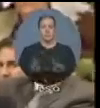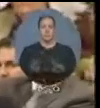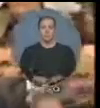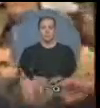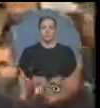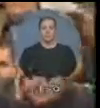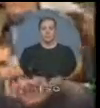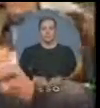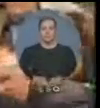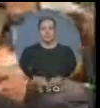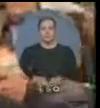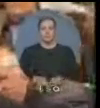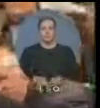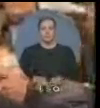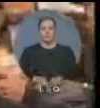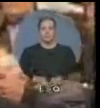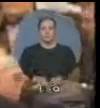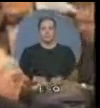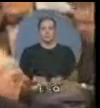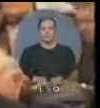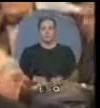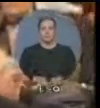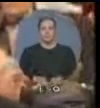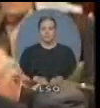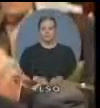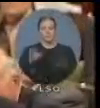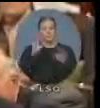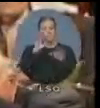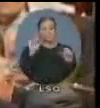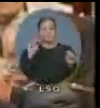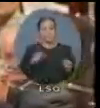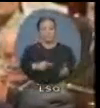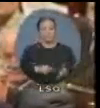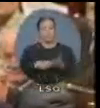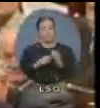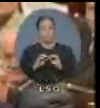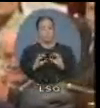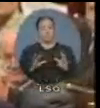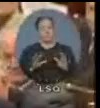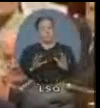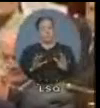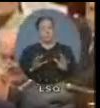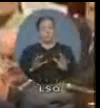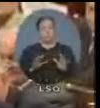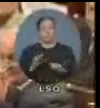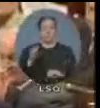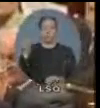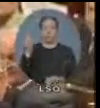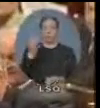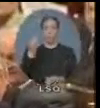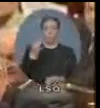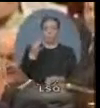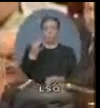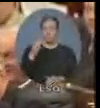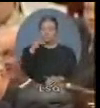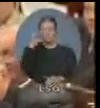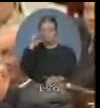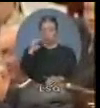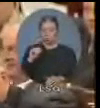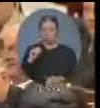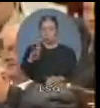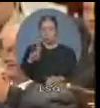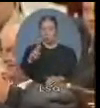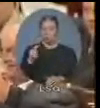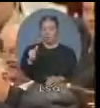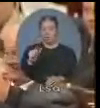I think the member just outlined the credibility of the conference when it's being, one of the keynote speakers is Robert Mugabe. Of course, there are a number of other